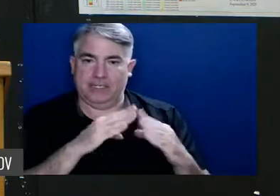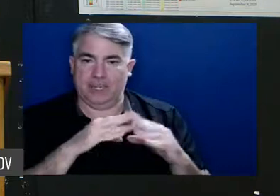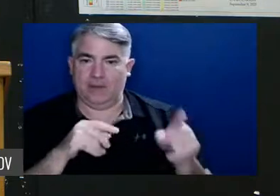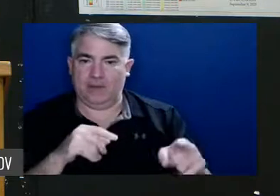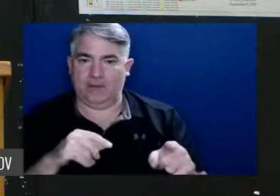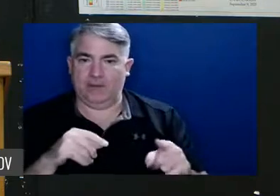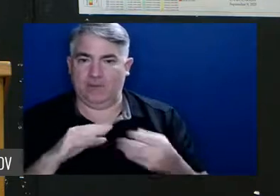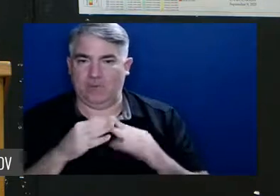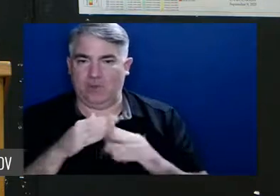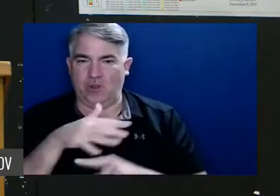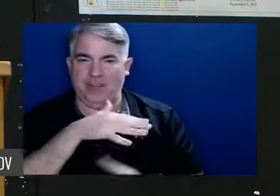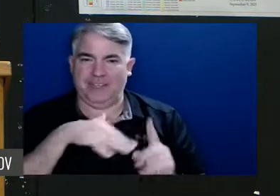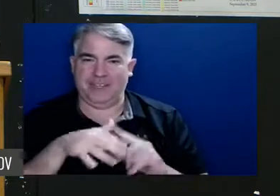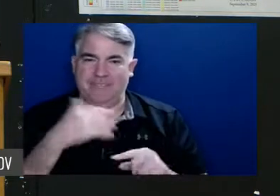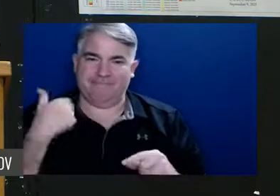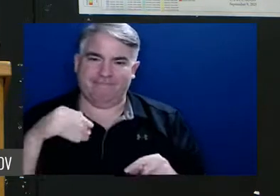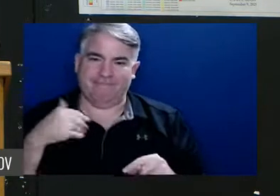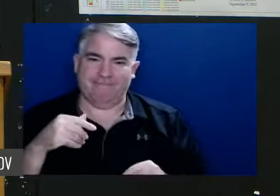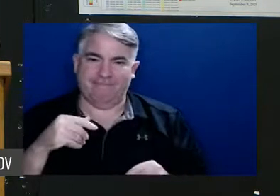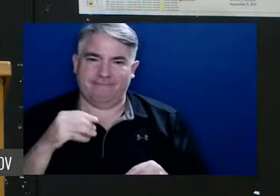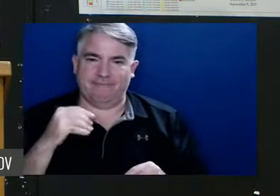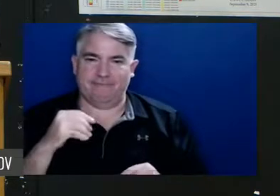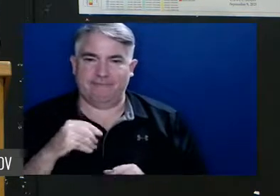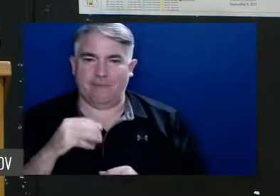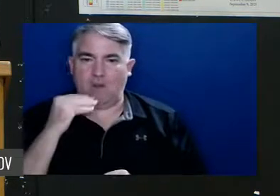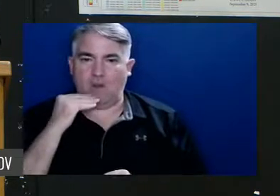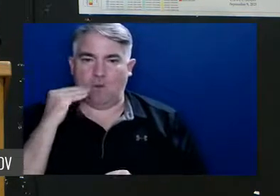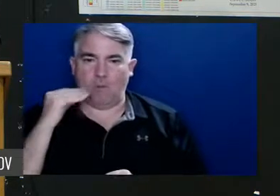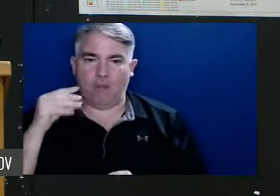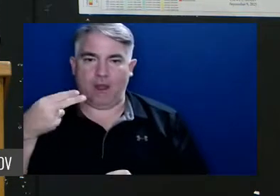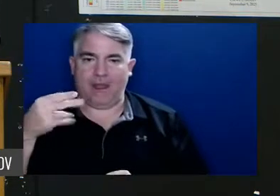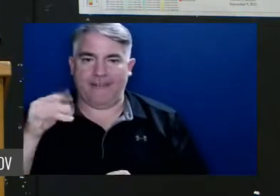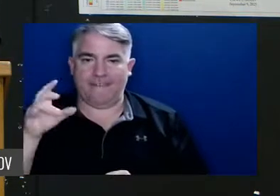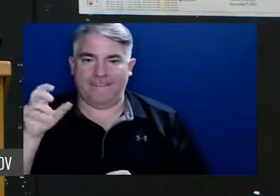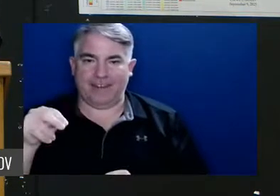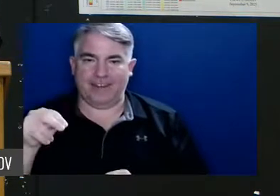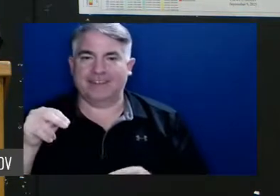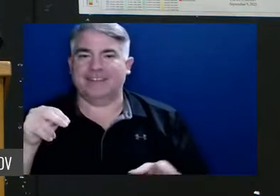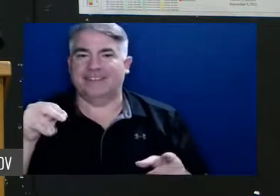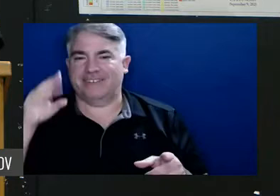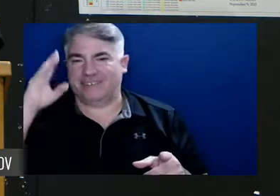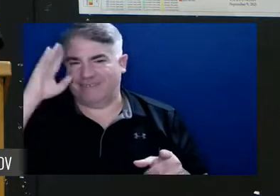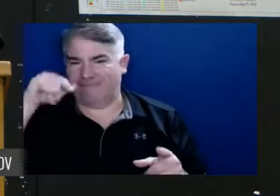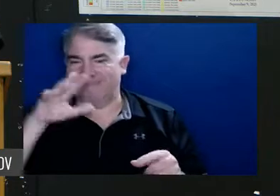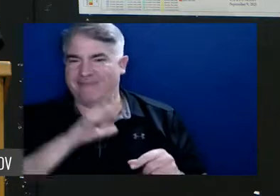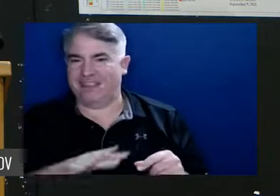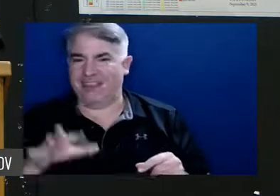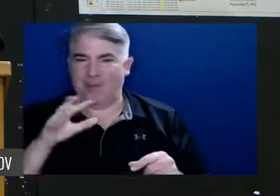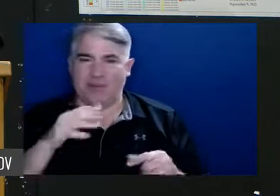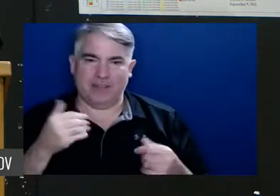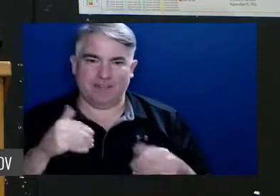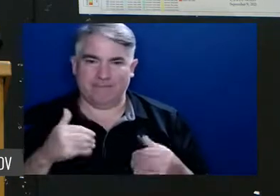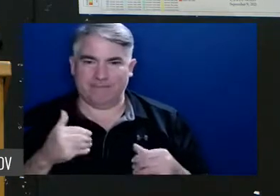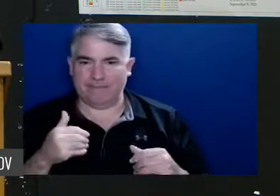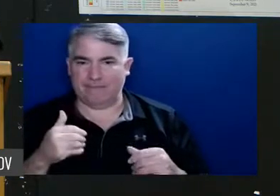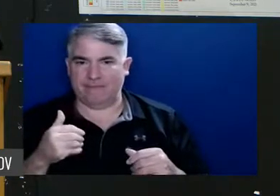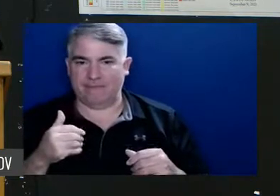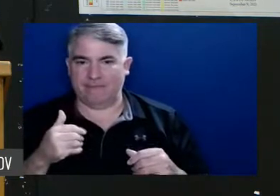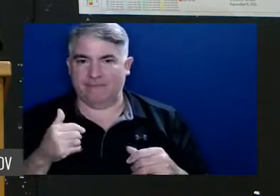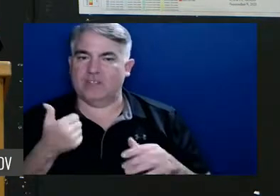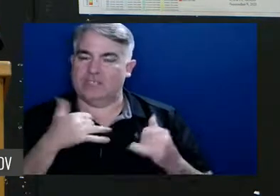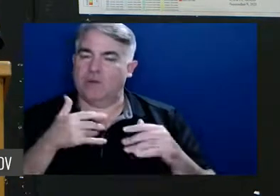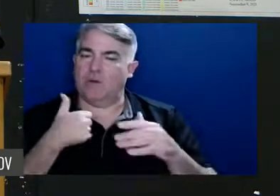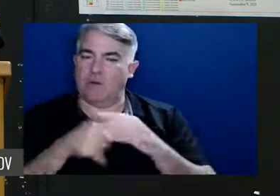community.zonehaven.com for that. You can see all the areas that are under a warning and an order. Last night's weather, especially the rain, obviously favorable,